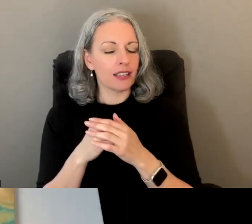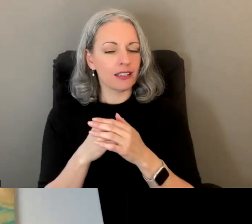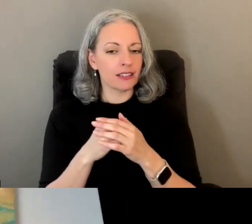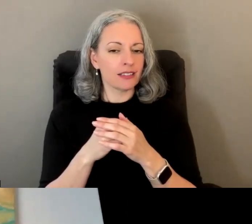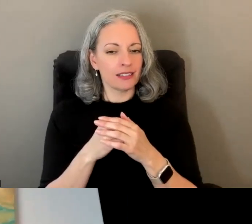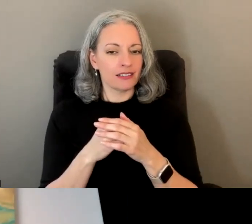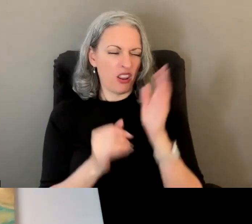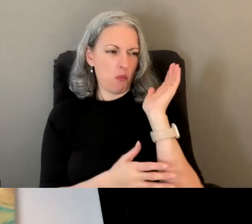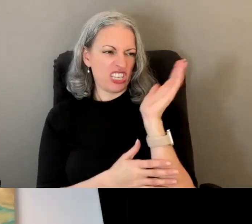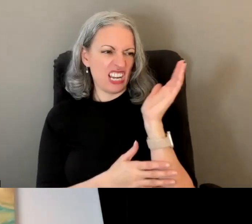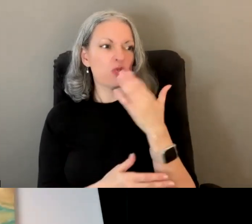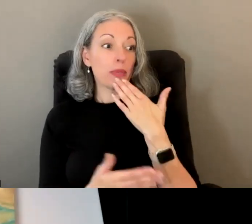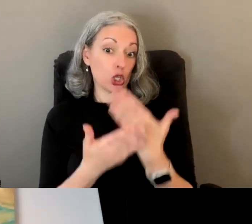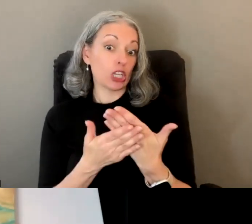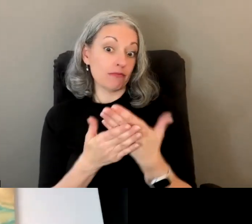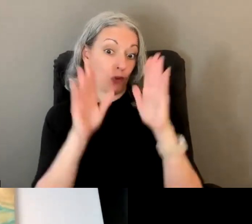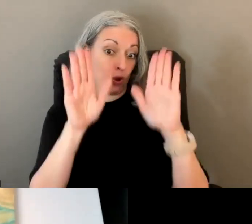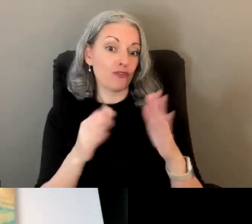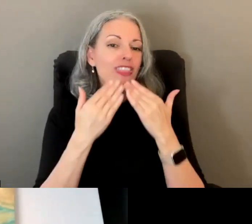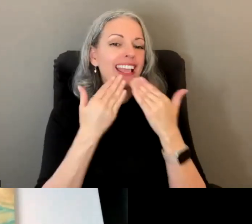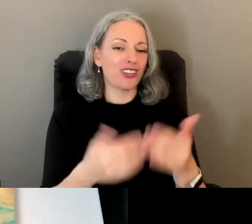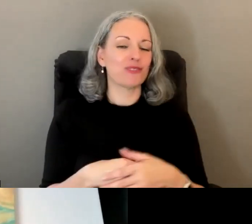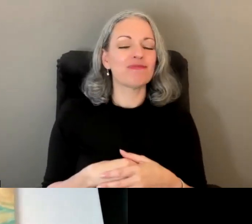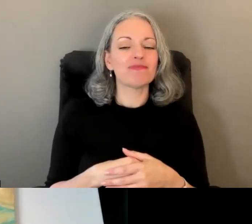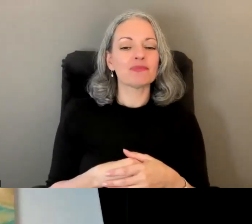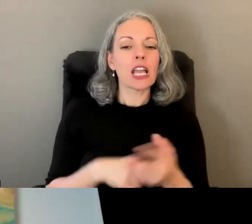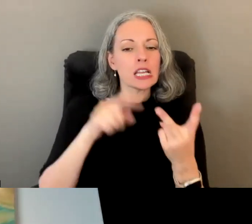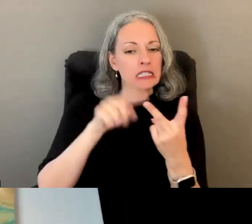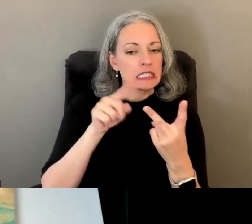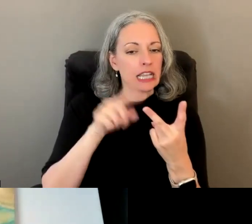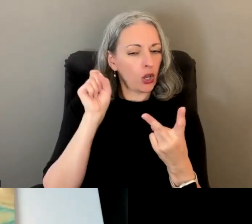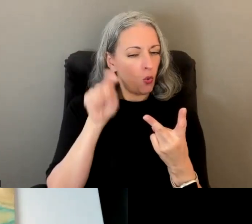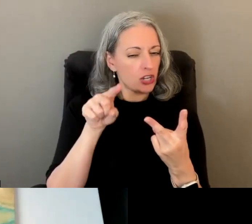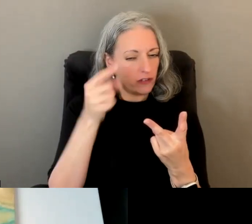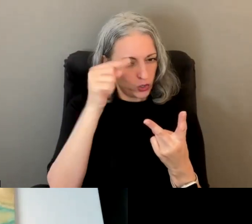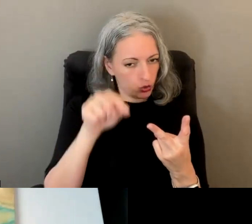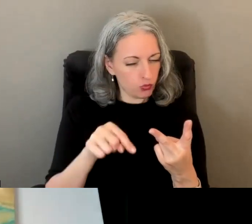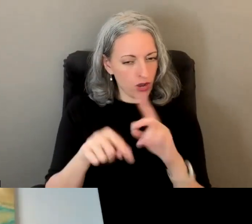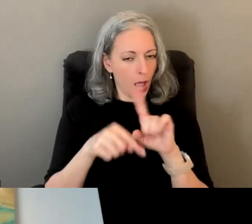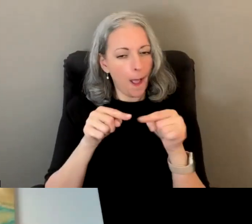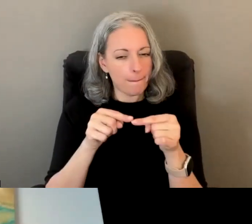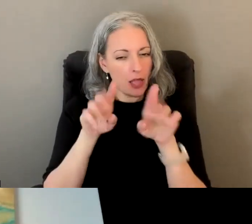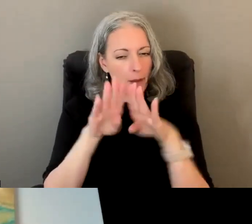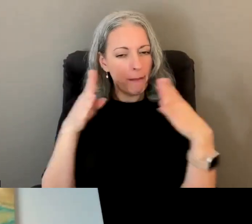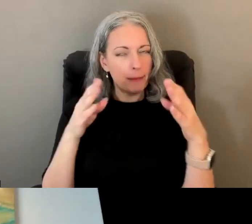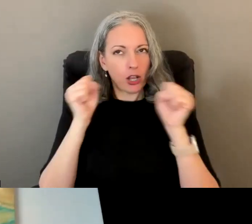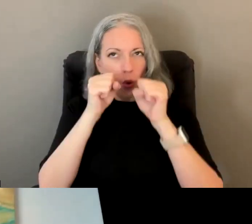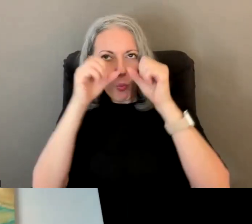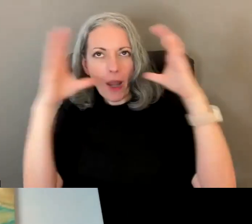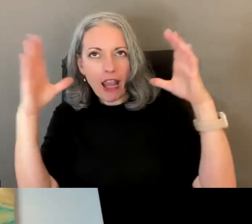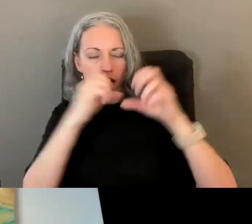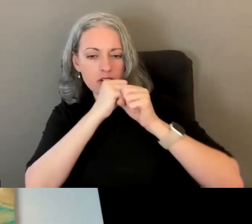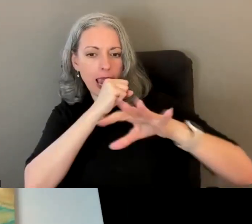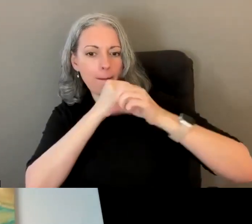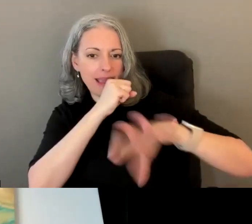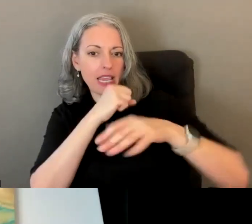subsequent presentation would be great. Thank you. And then my second question was really about the public awareness campaign,